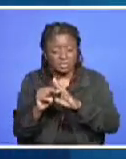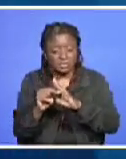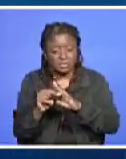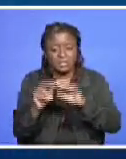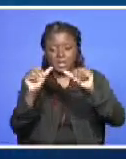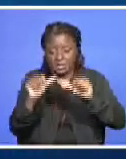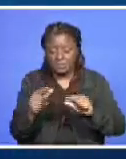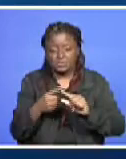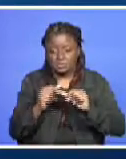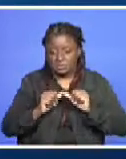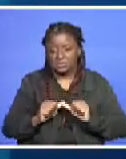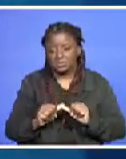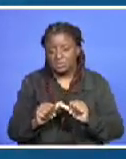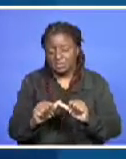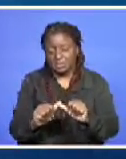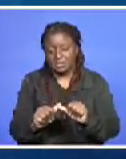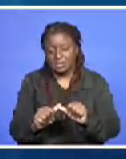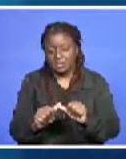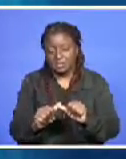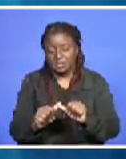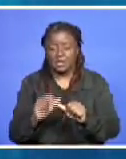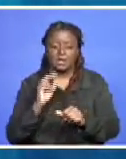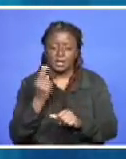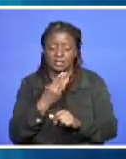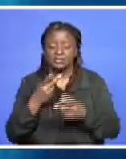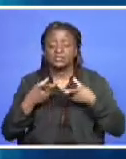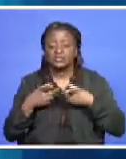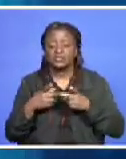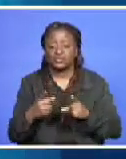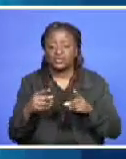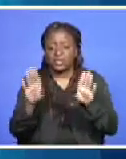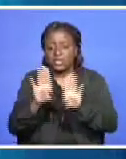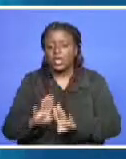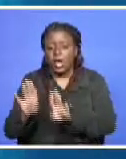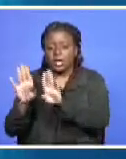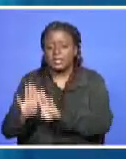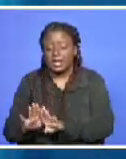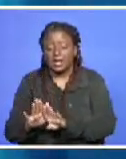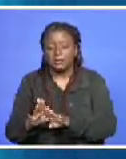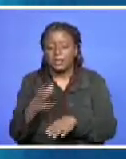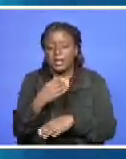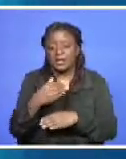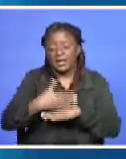to sustain us during the lockdown and afterward.